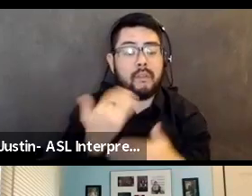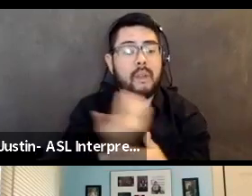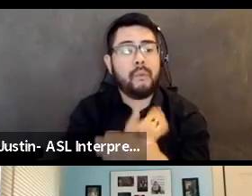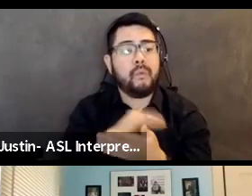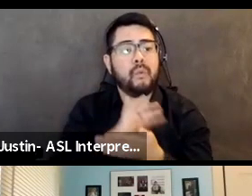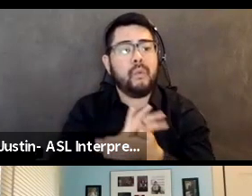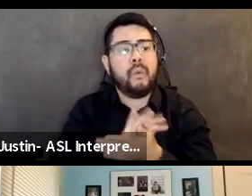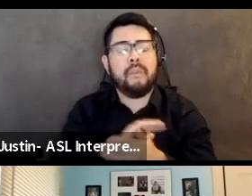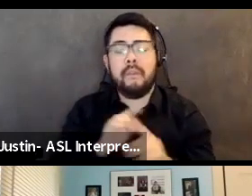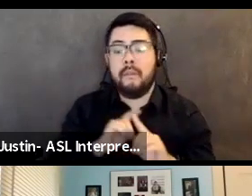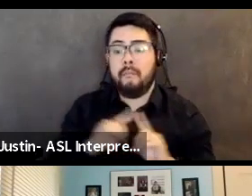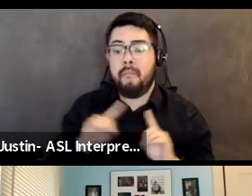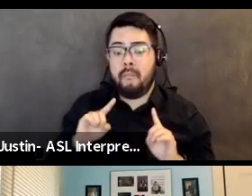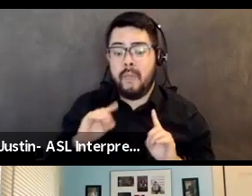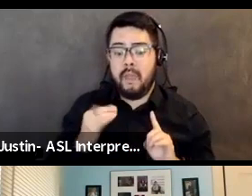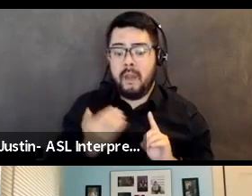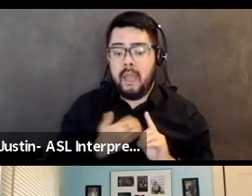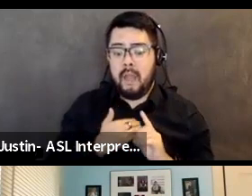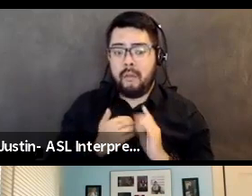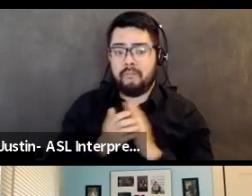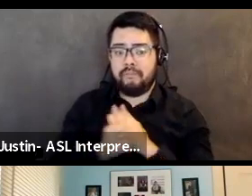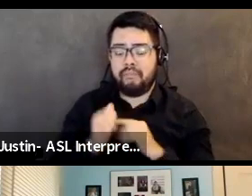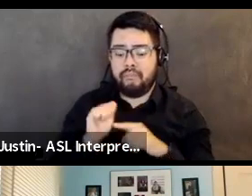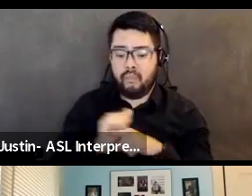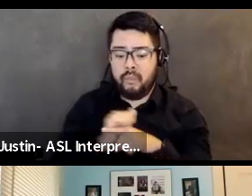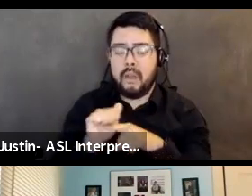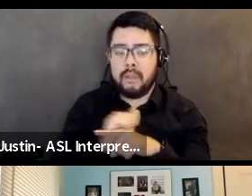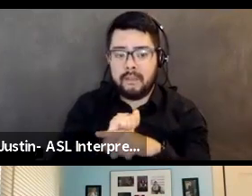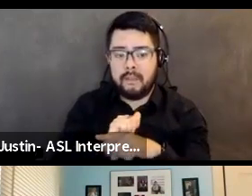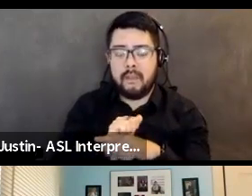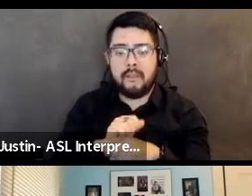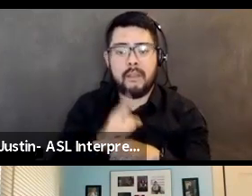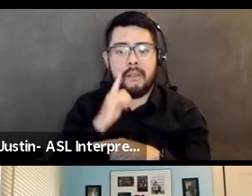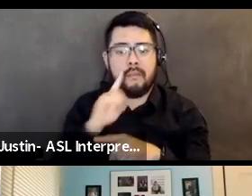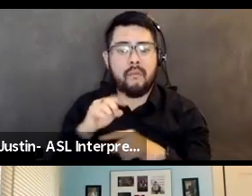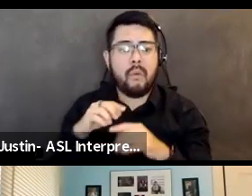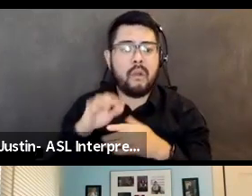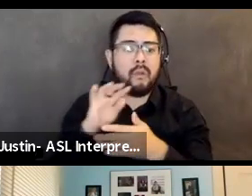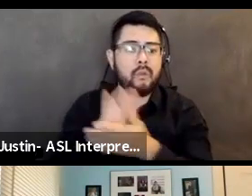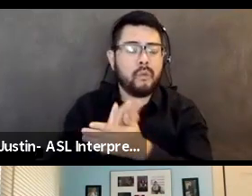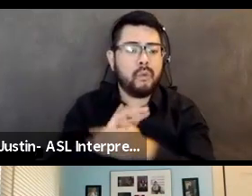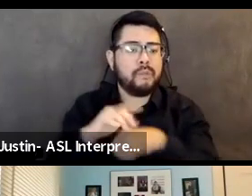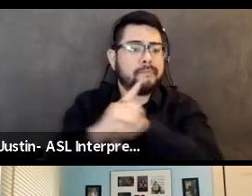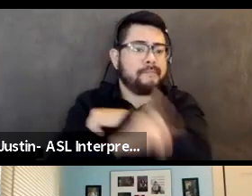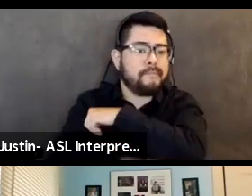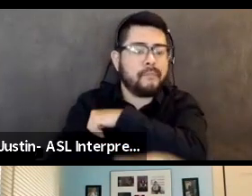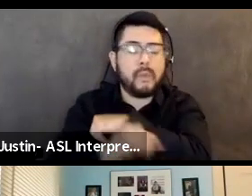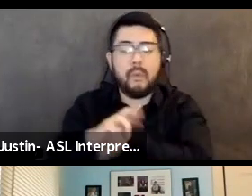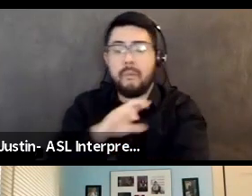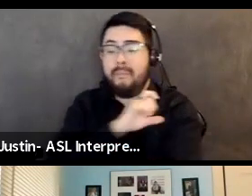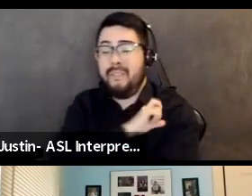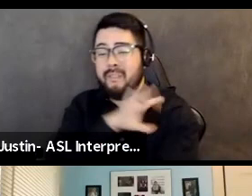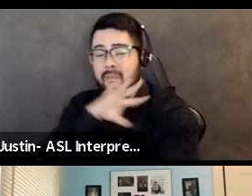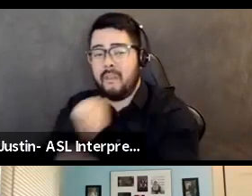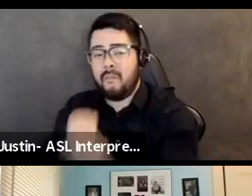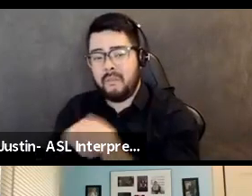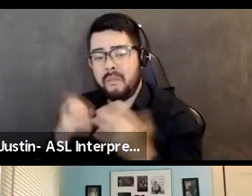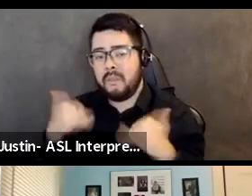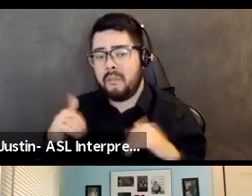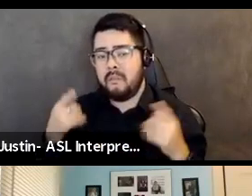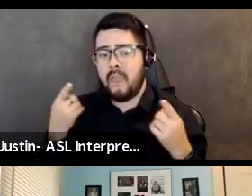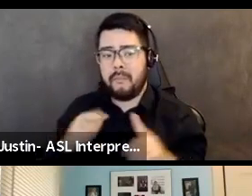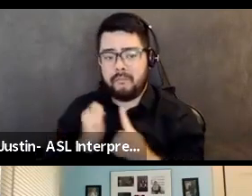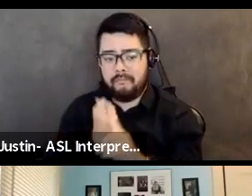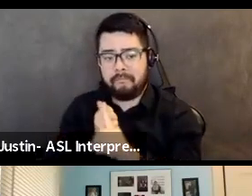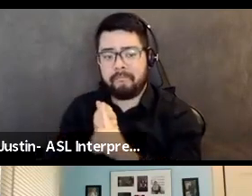practices that lead to adverse disciplinary outcomes or to police involvement still happen and they are happening at